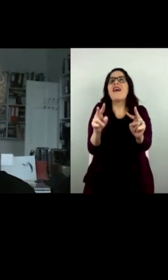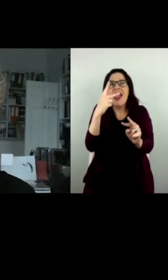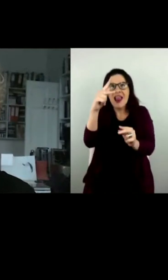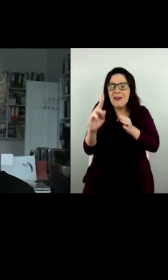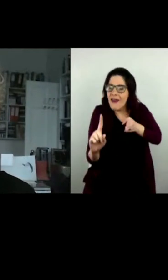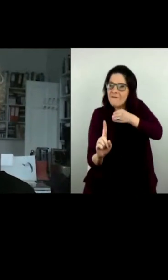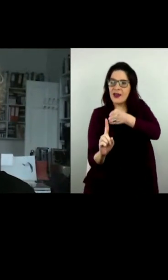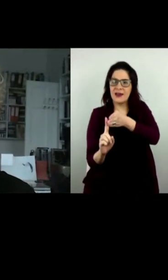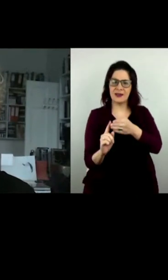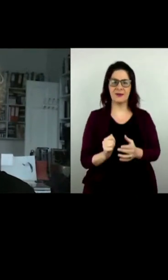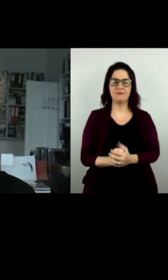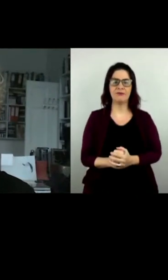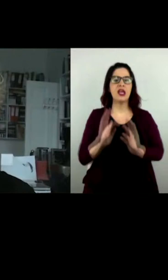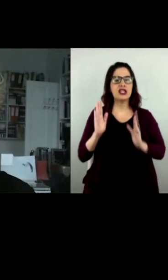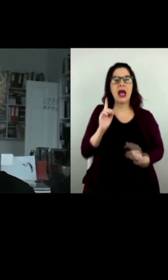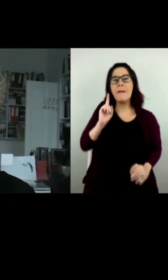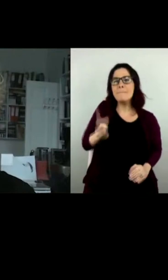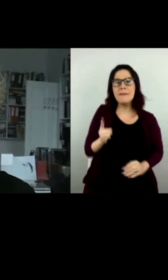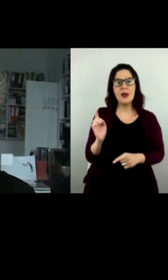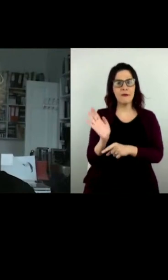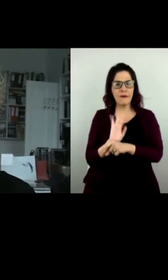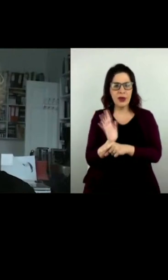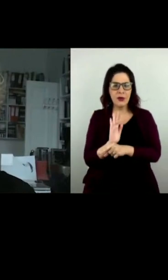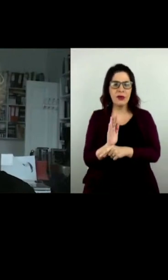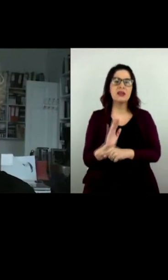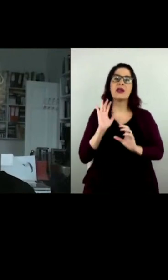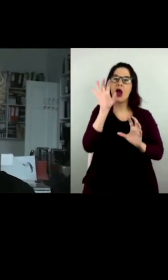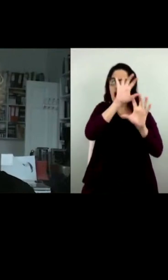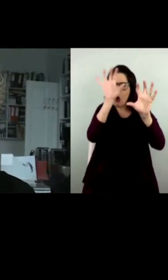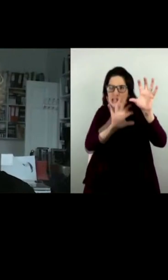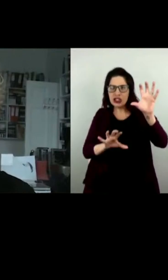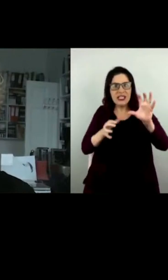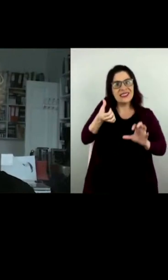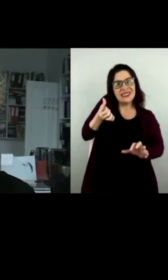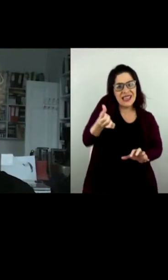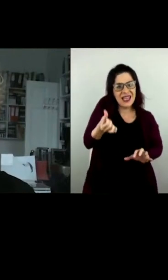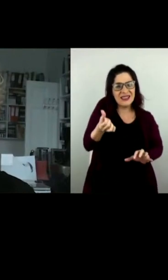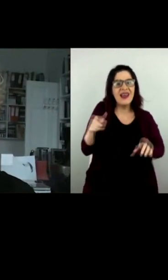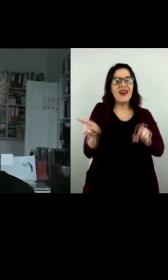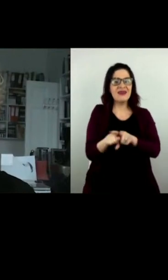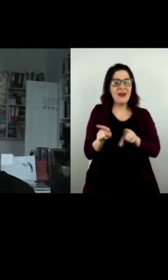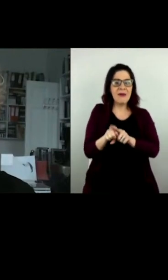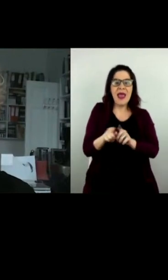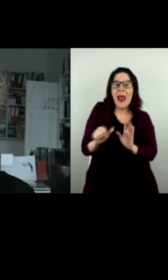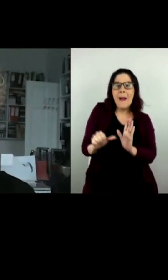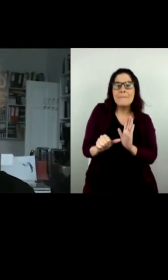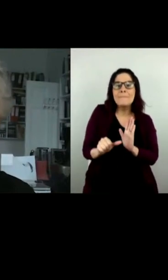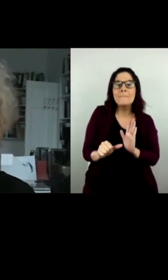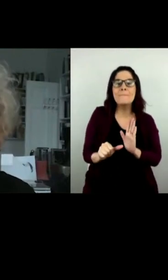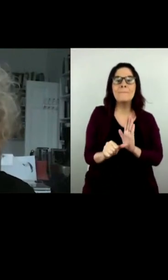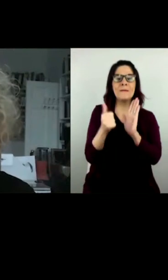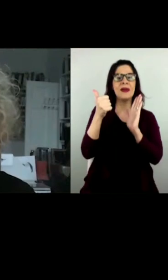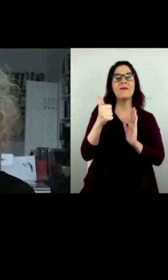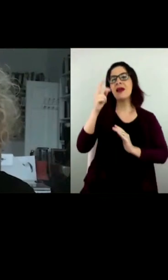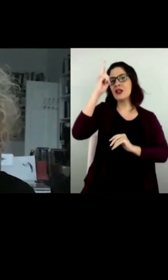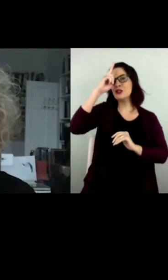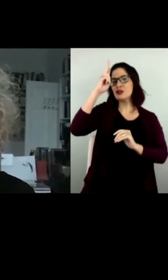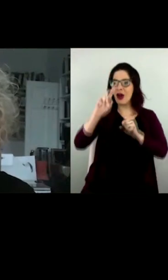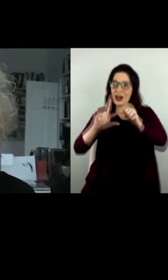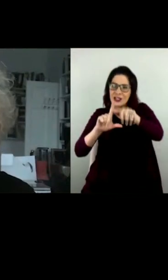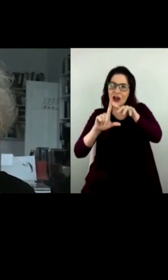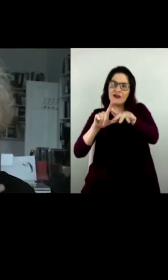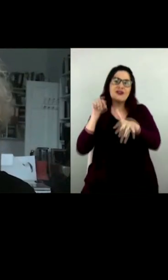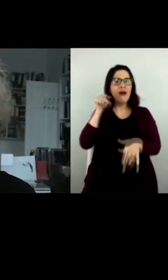6 continents, and the first audiovisual history of cinema with a global point of view. In the last